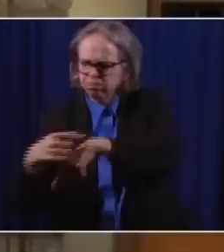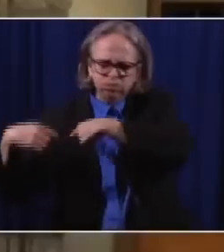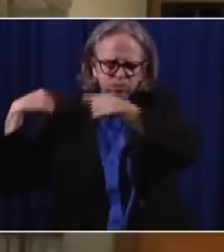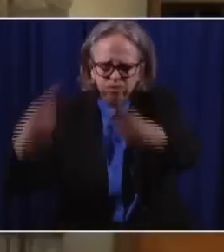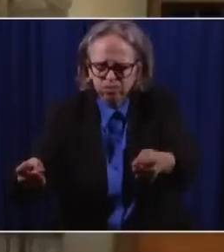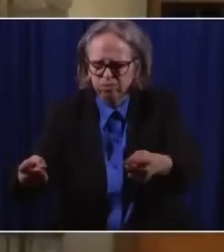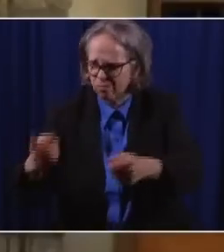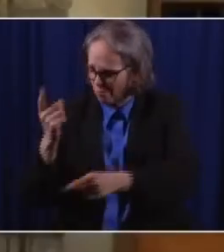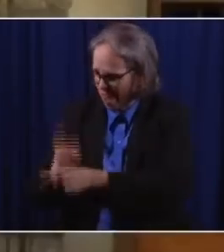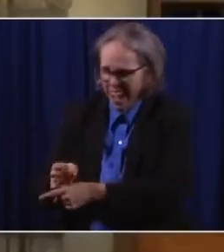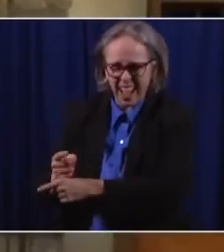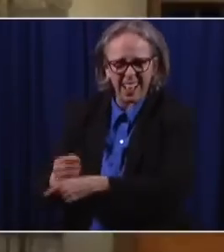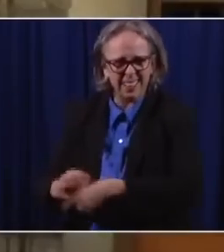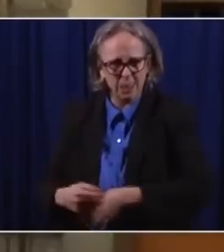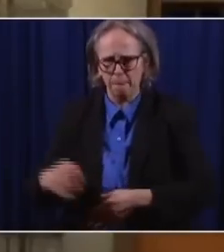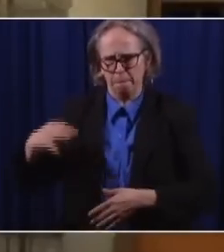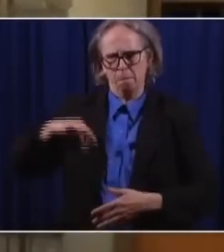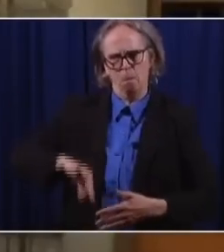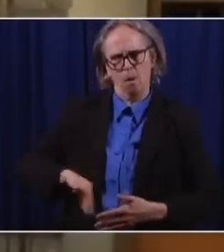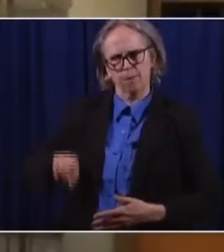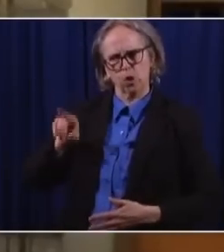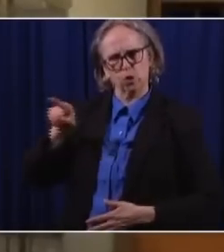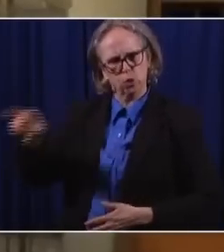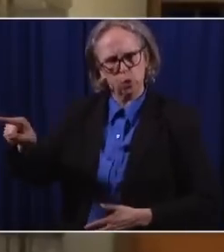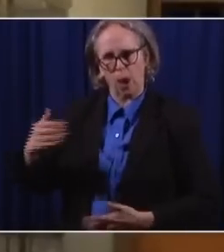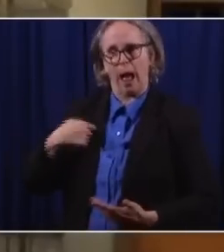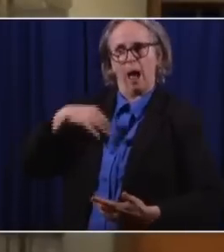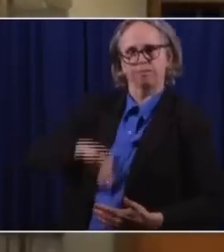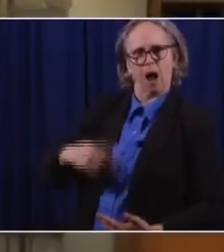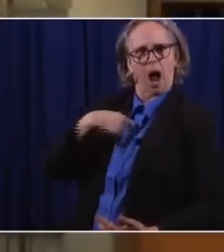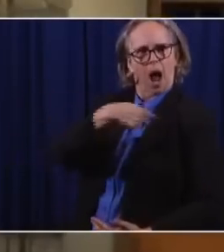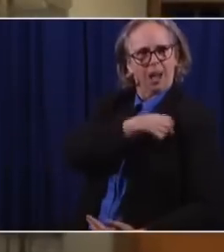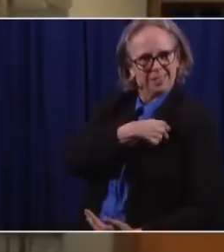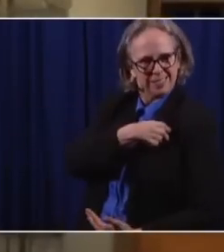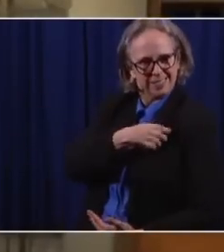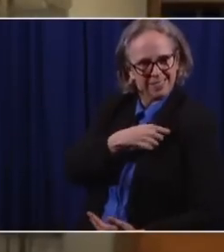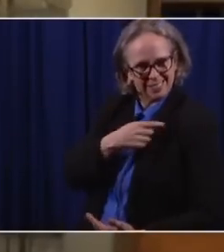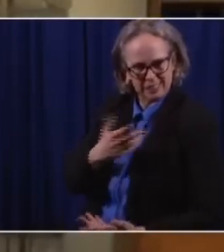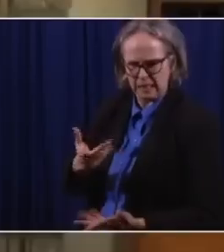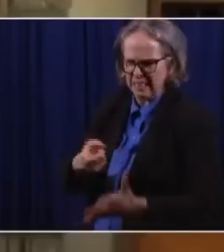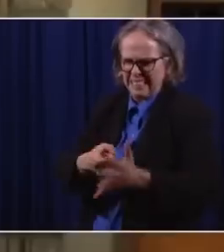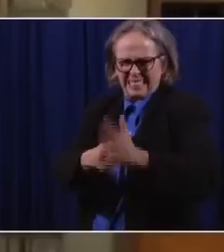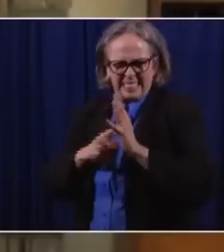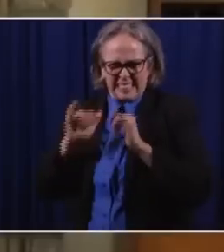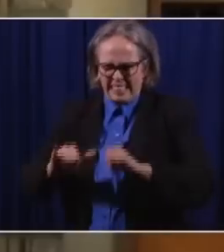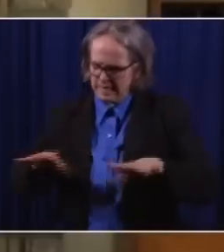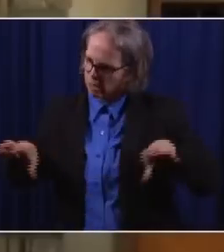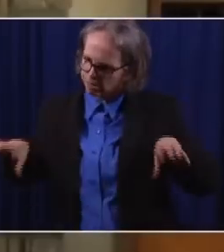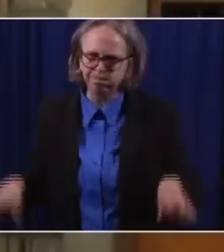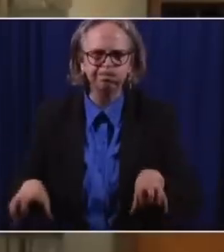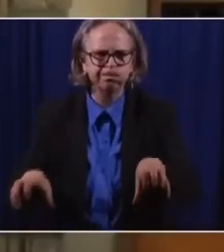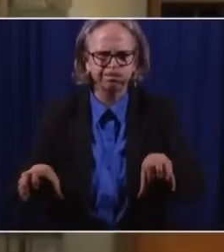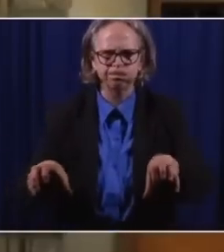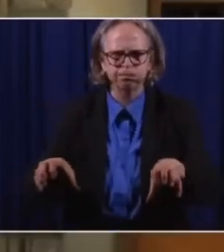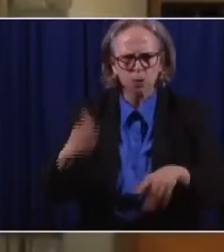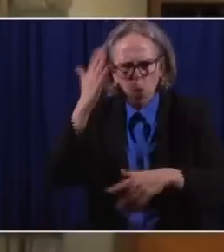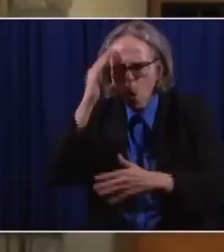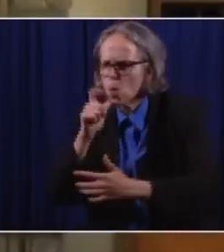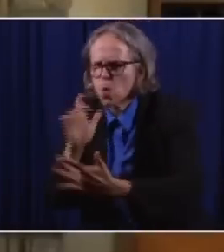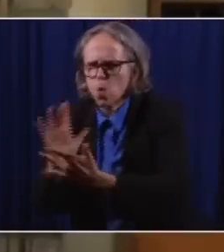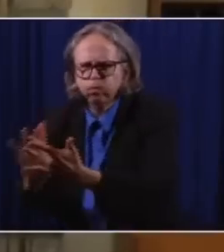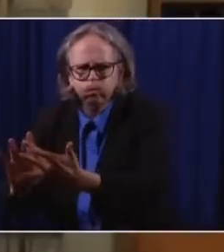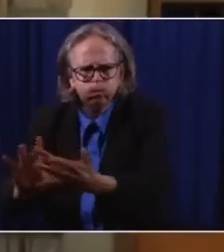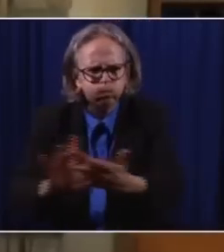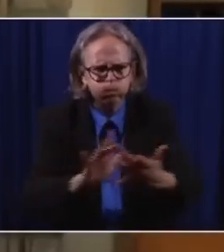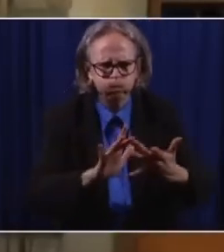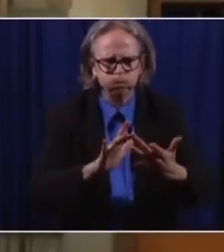us because this is where the rubber meets the road. This is where the services get delivered. This is where the tracing is being done. This